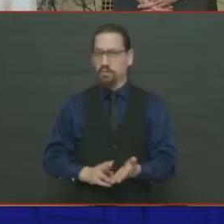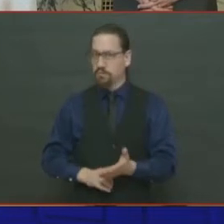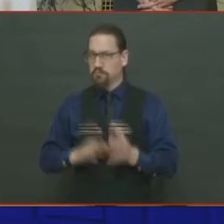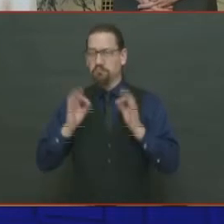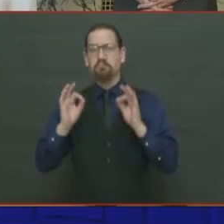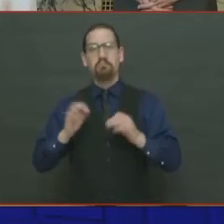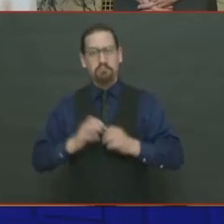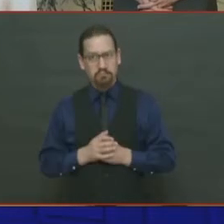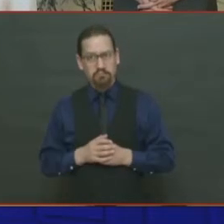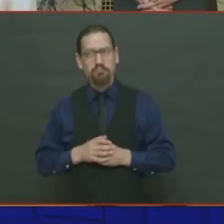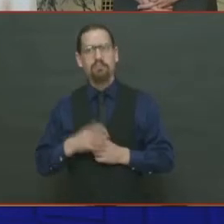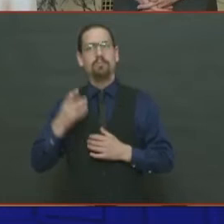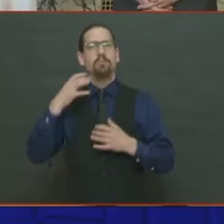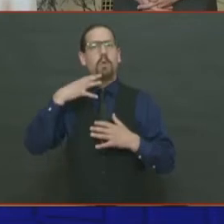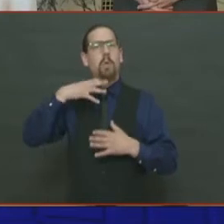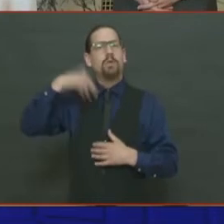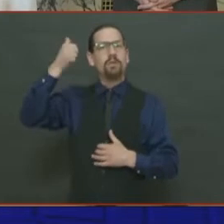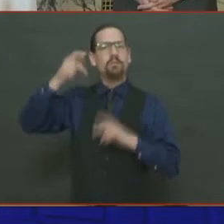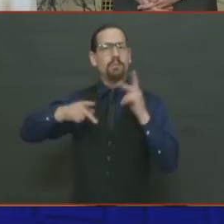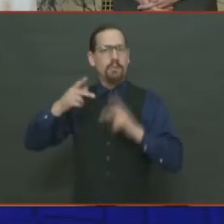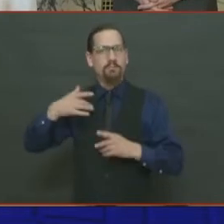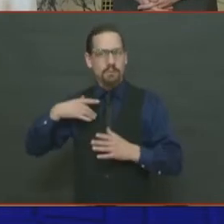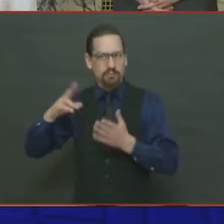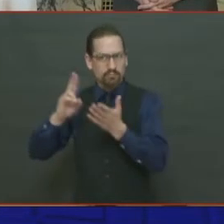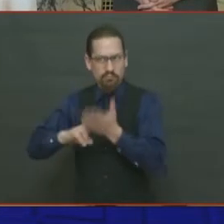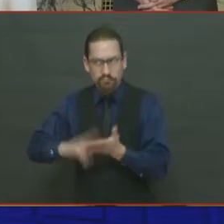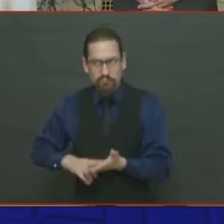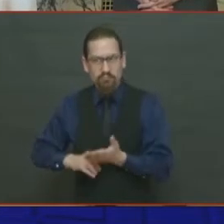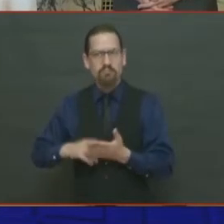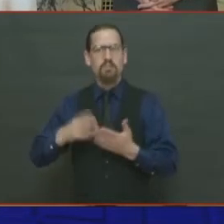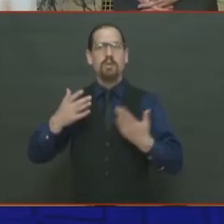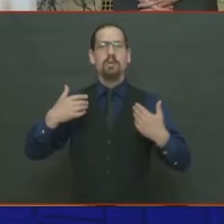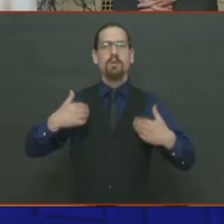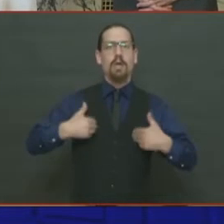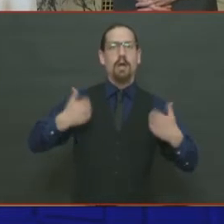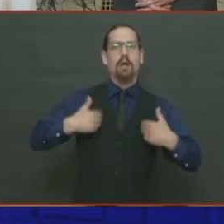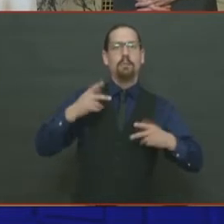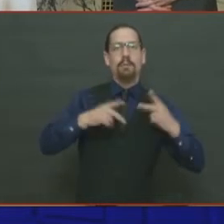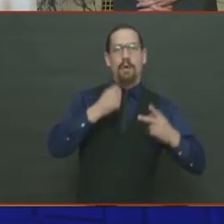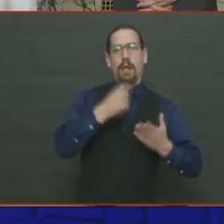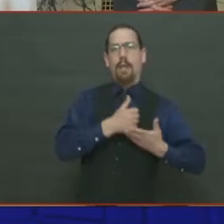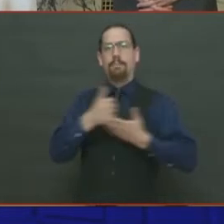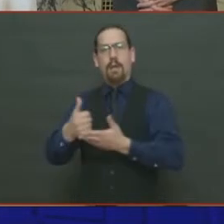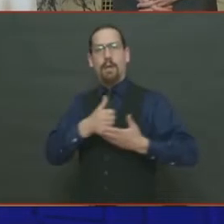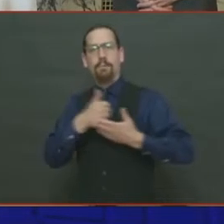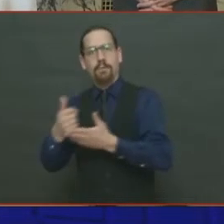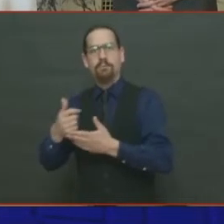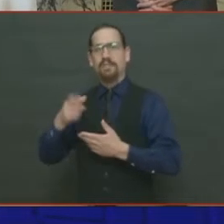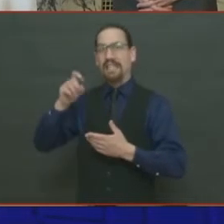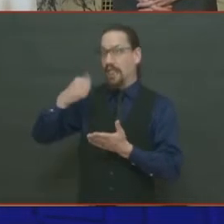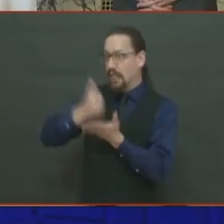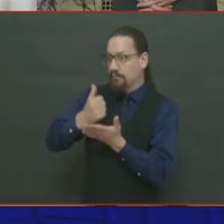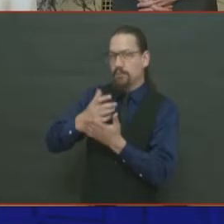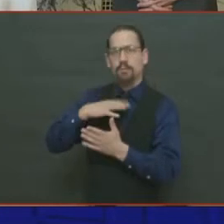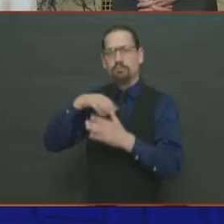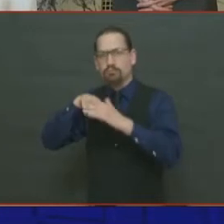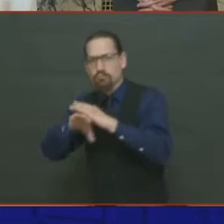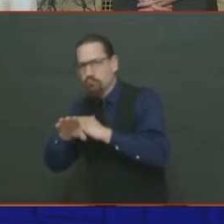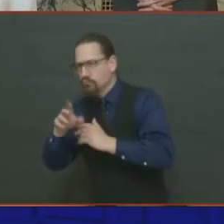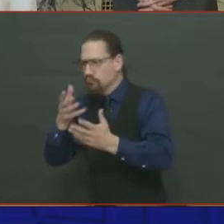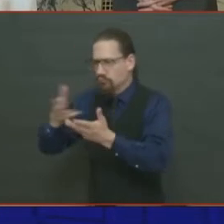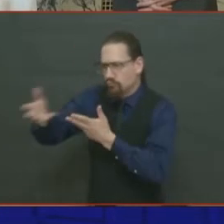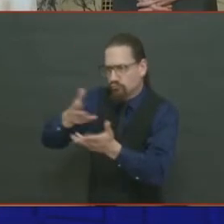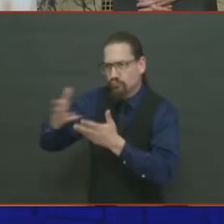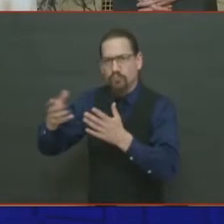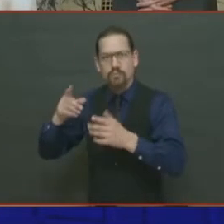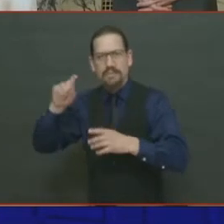are homebound or getting a neighbor to look in on them, people who are sad and might need a friend. Like, this is a time to come together as a